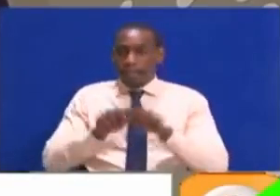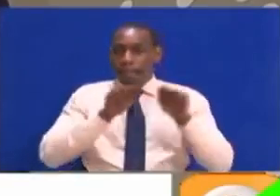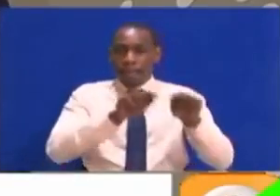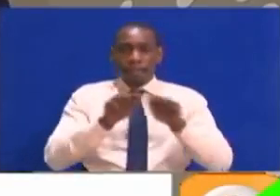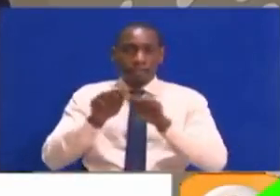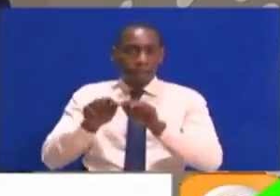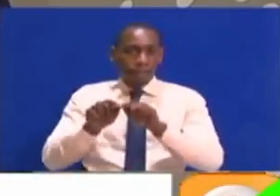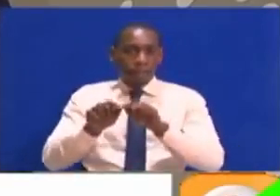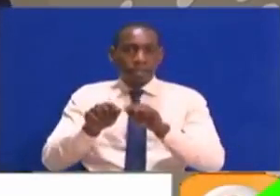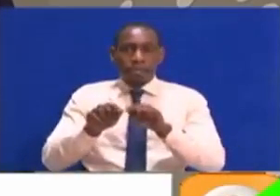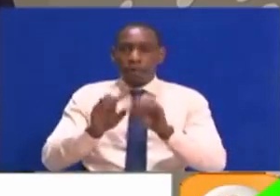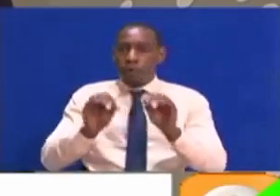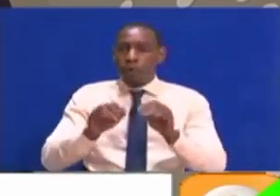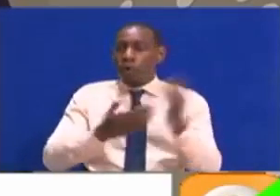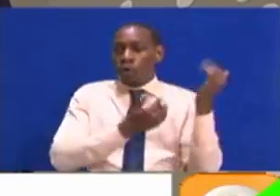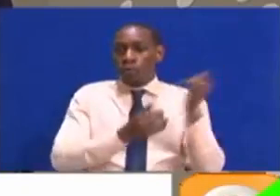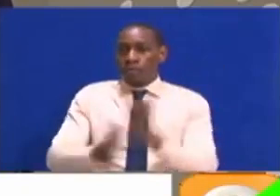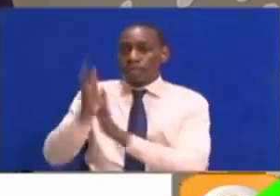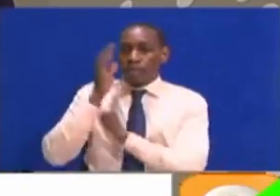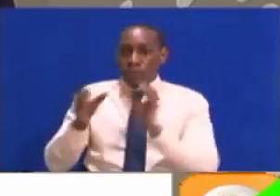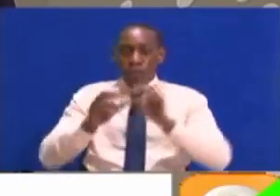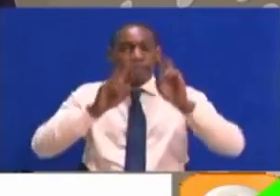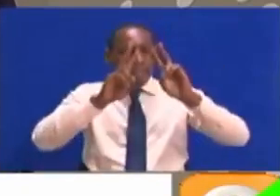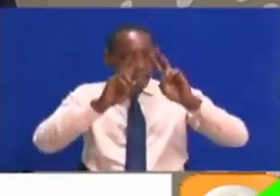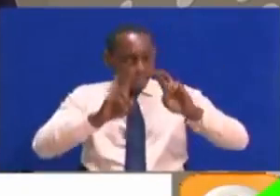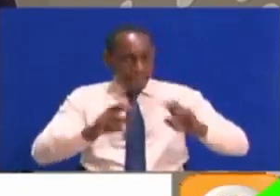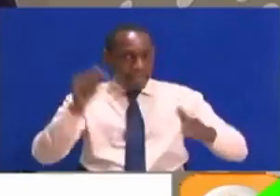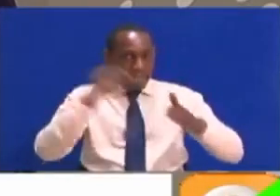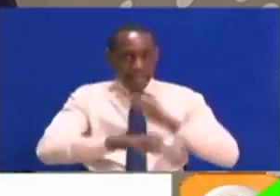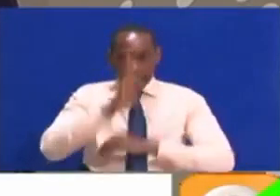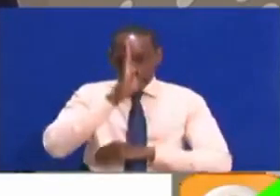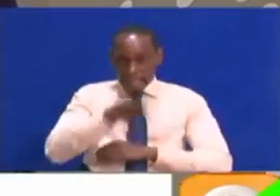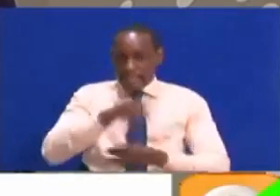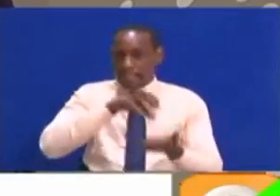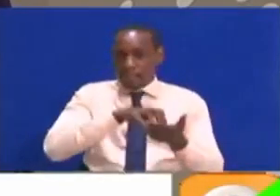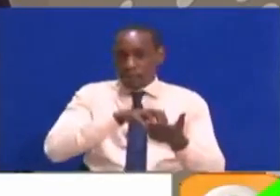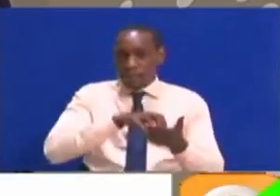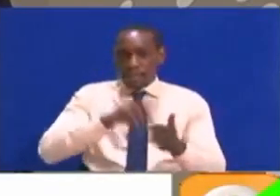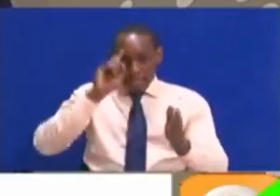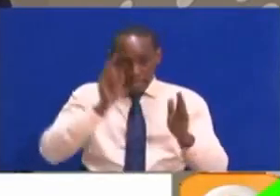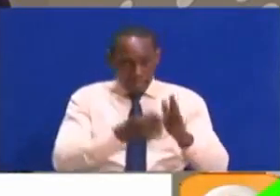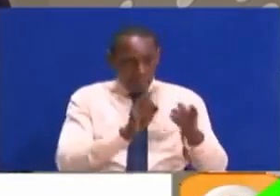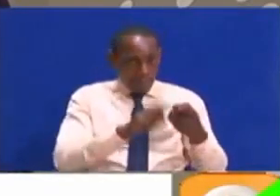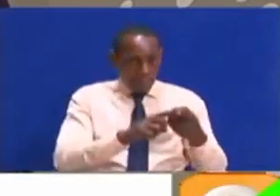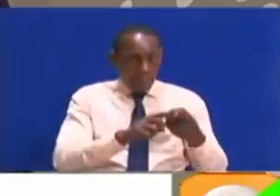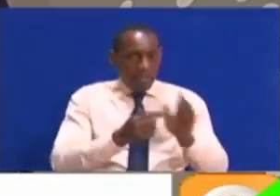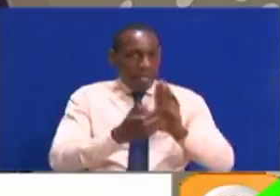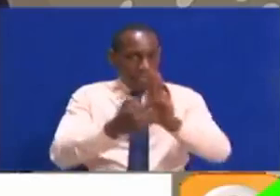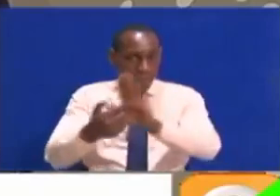blame. I hope that the security agencies will get to the bottom of the Sunday incident, identify,